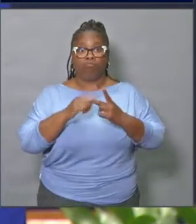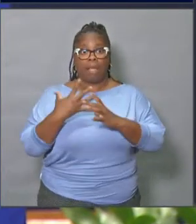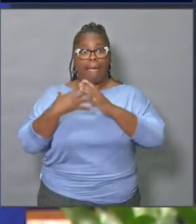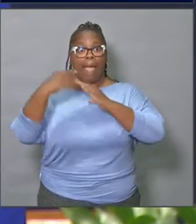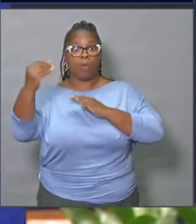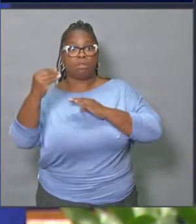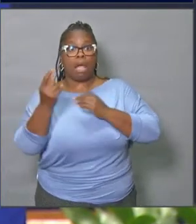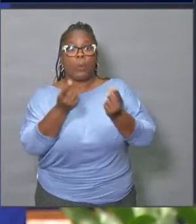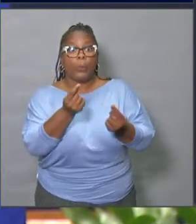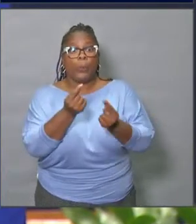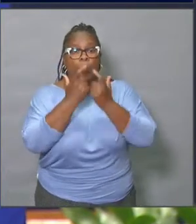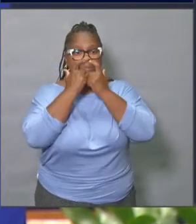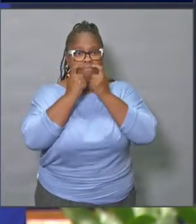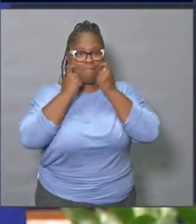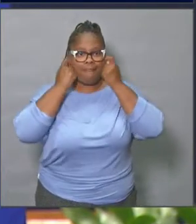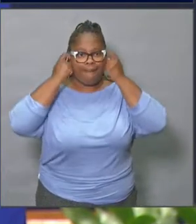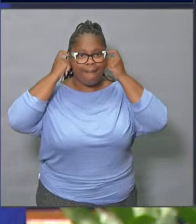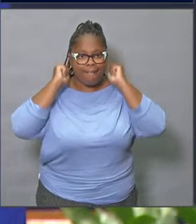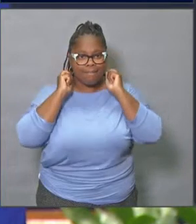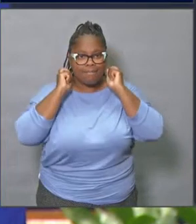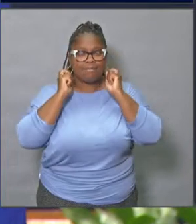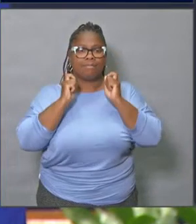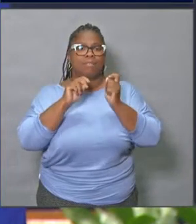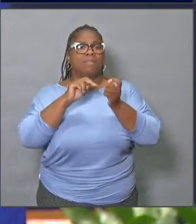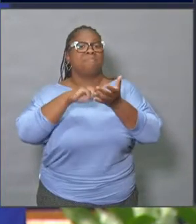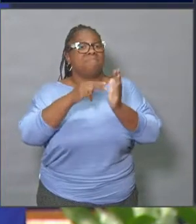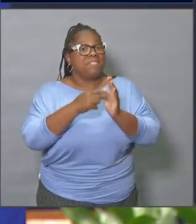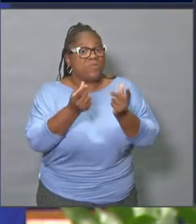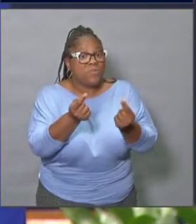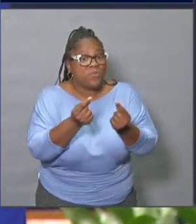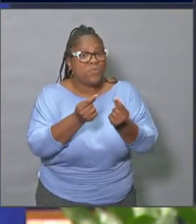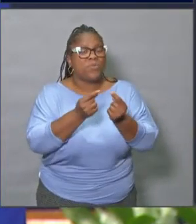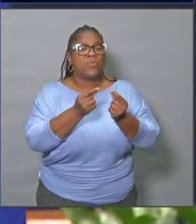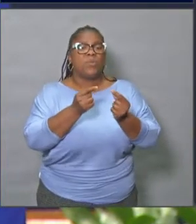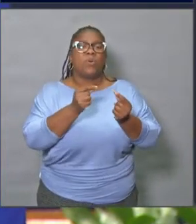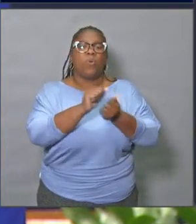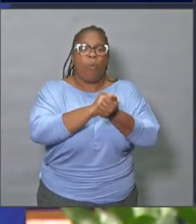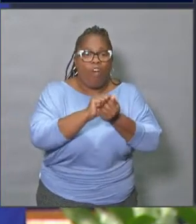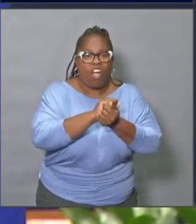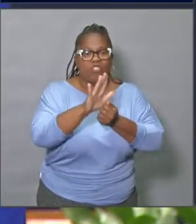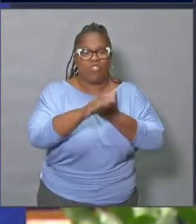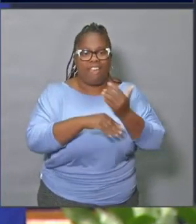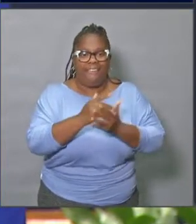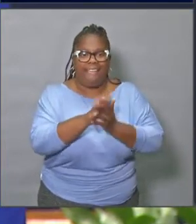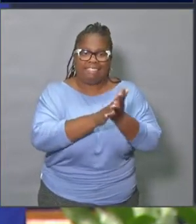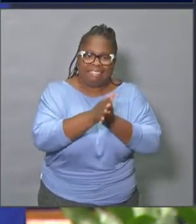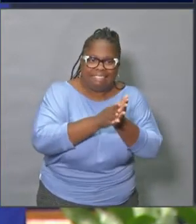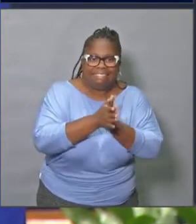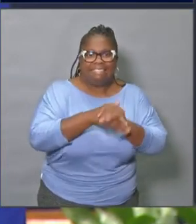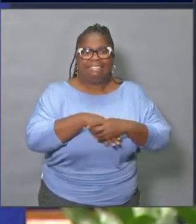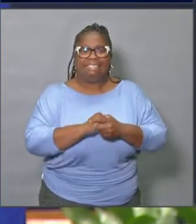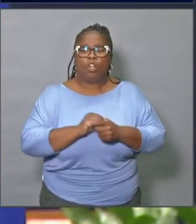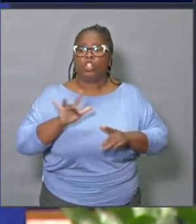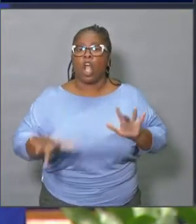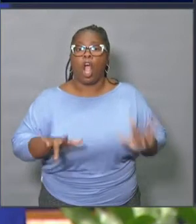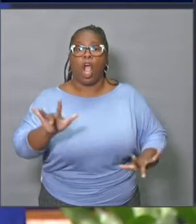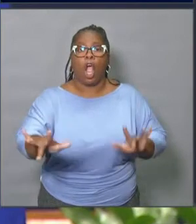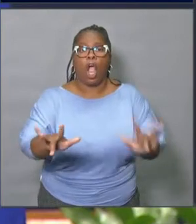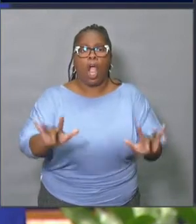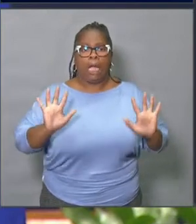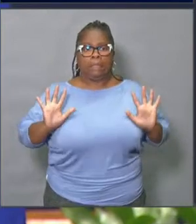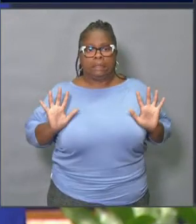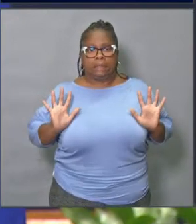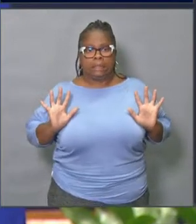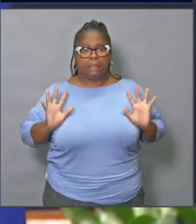your family. It means washing your hands and washing high-touch surfaces frequently or avoiding touching surfaces to the